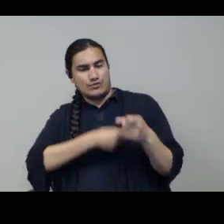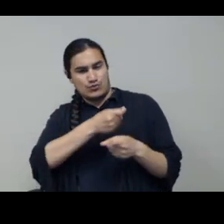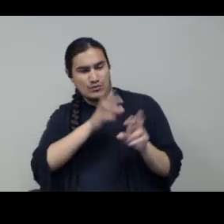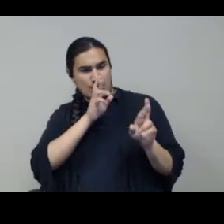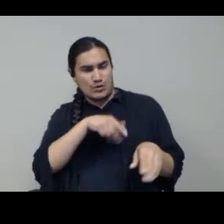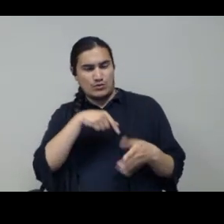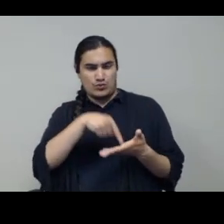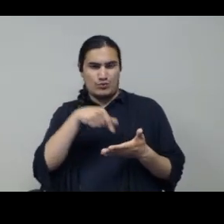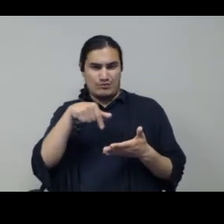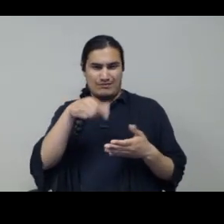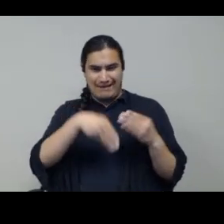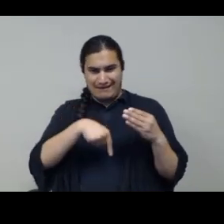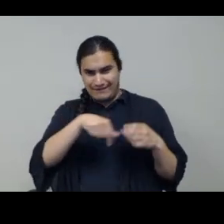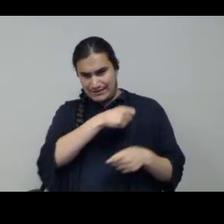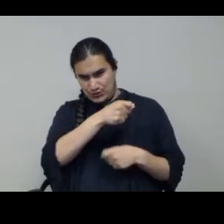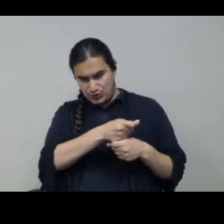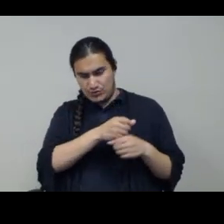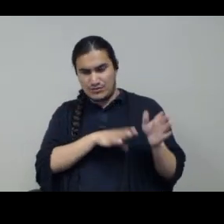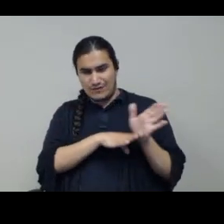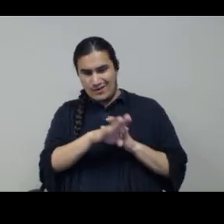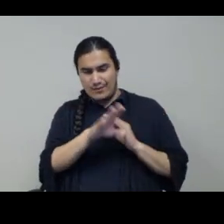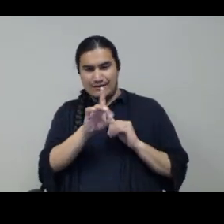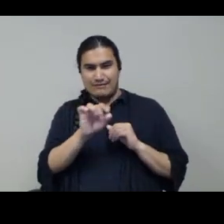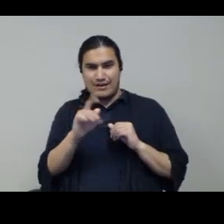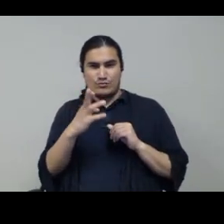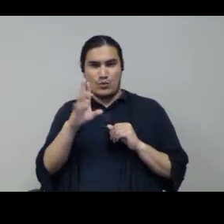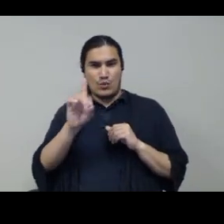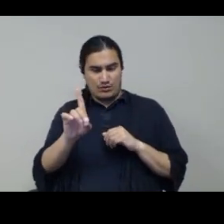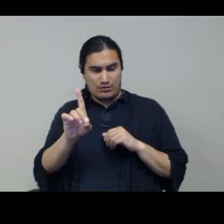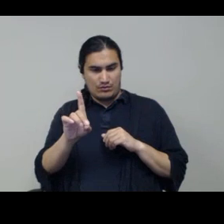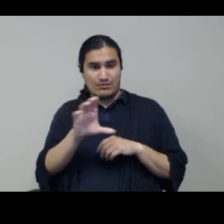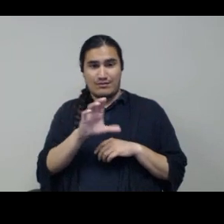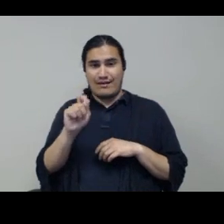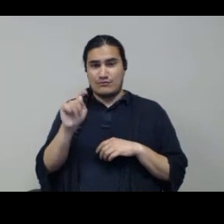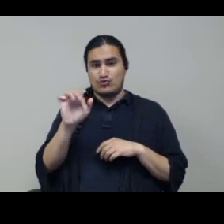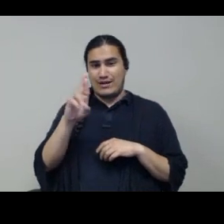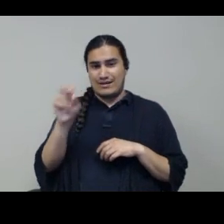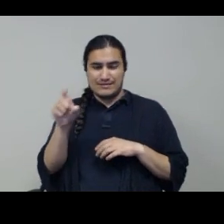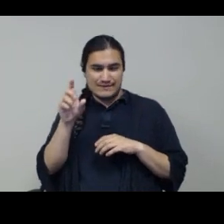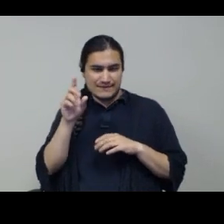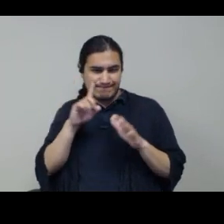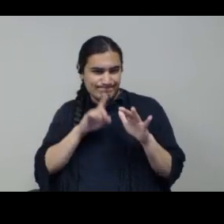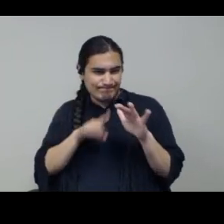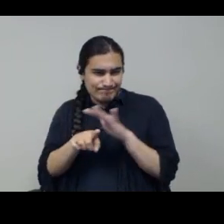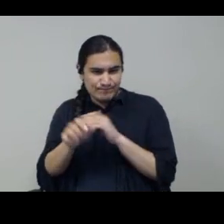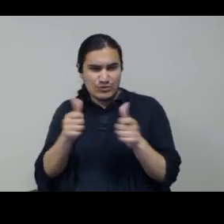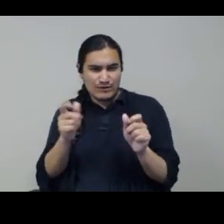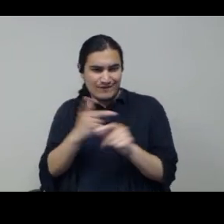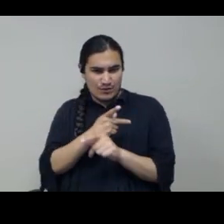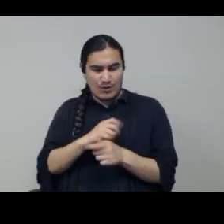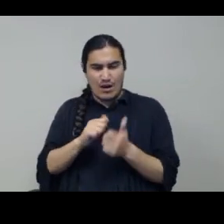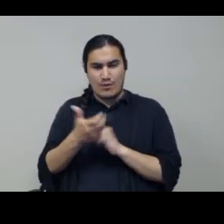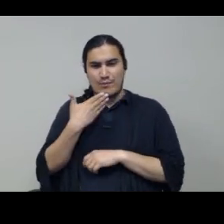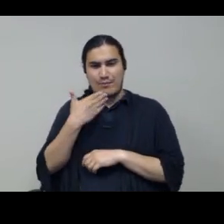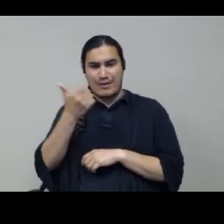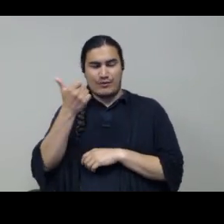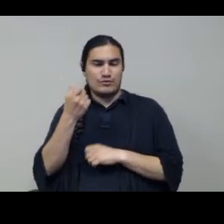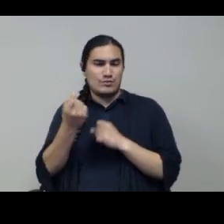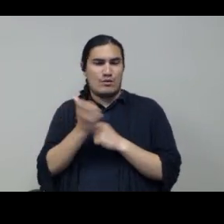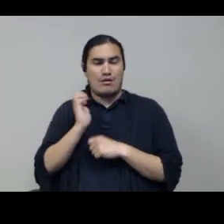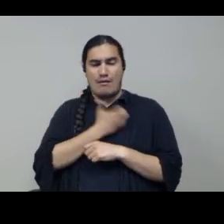of the year, and developing the dashboard. Caltrans is exploring how to better leverage our policy